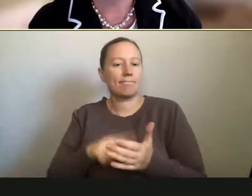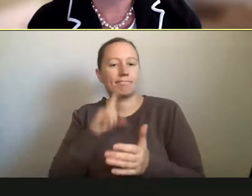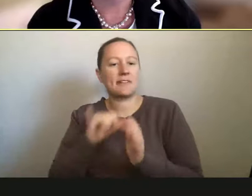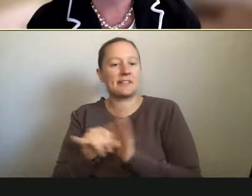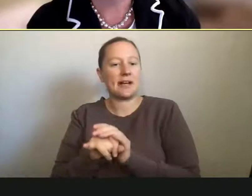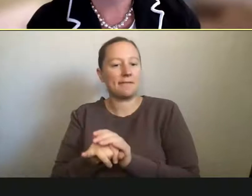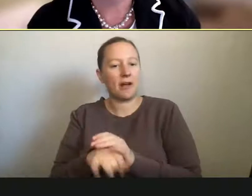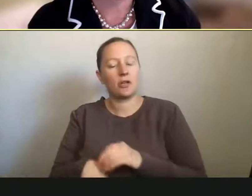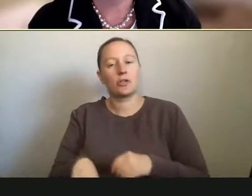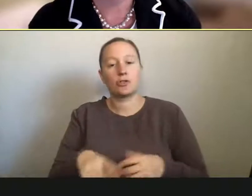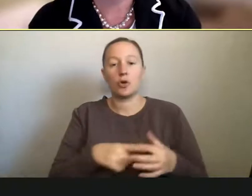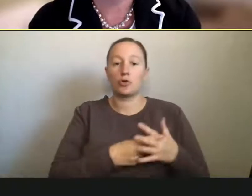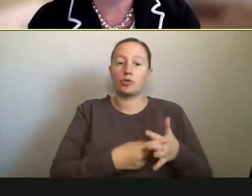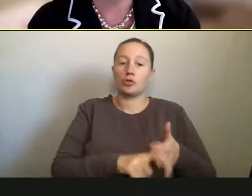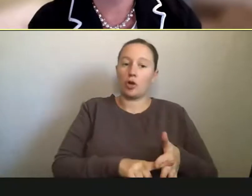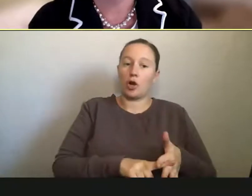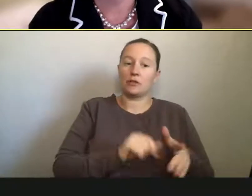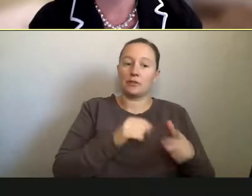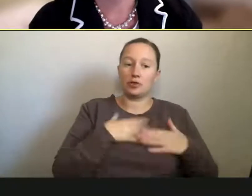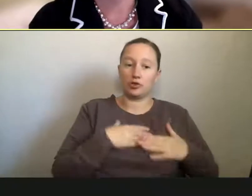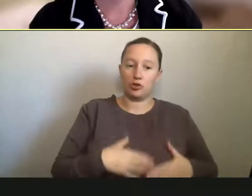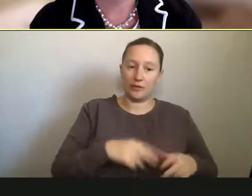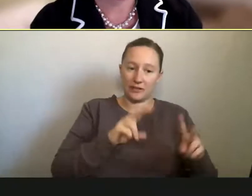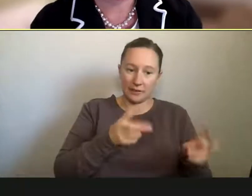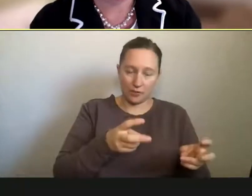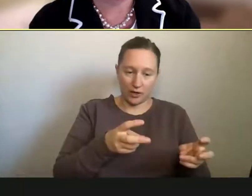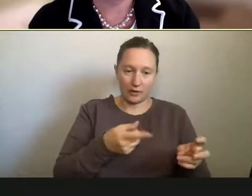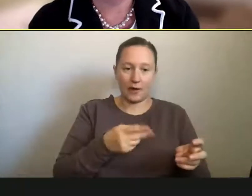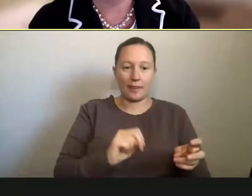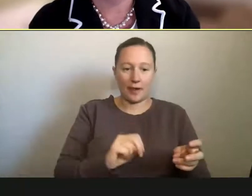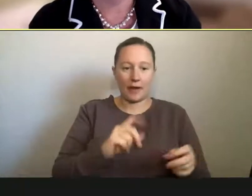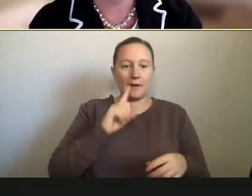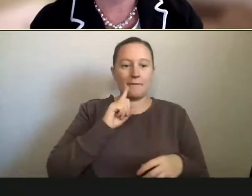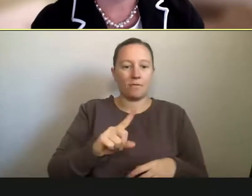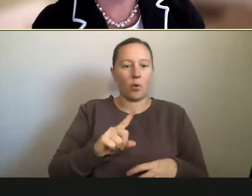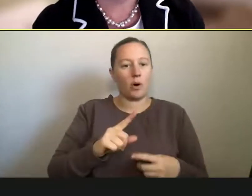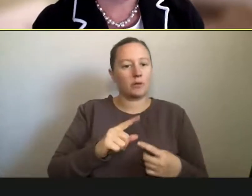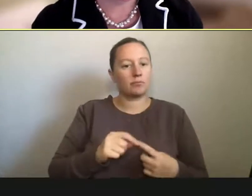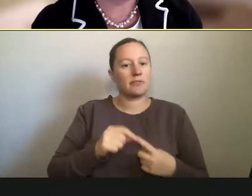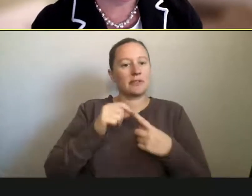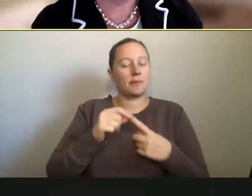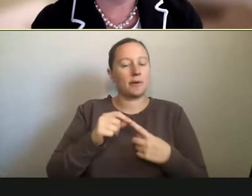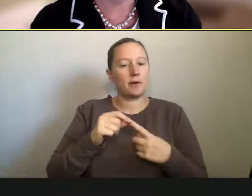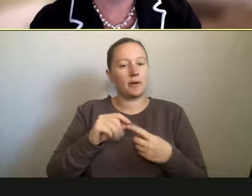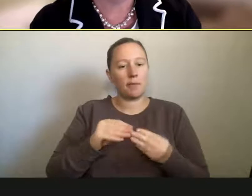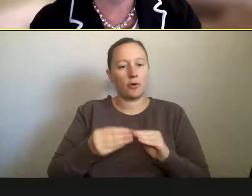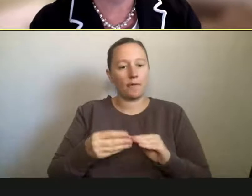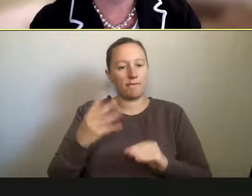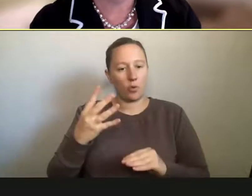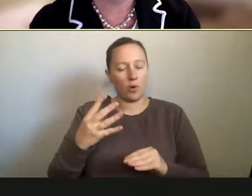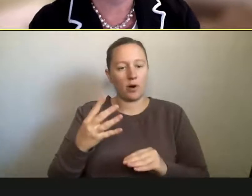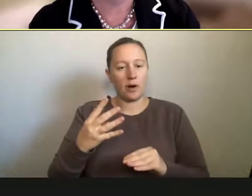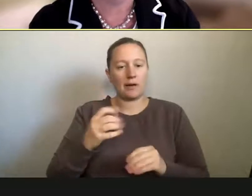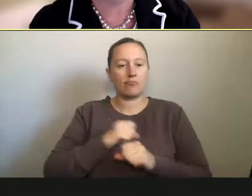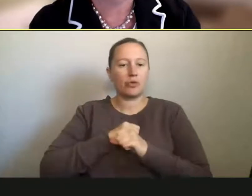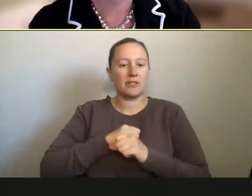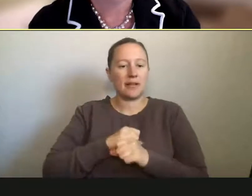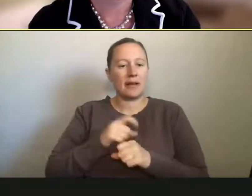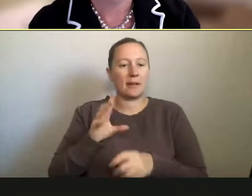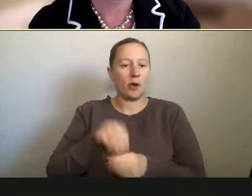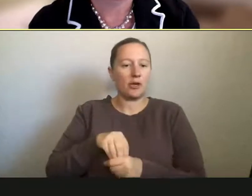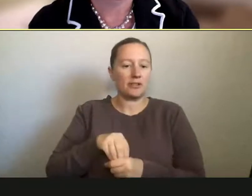it starts off as human subjects, and then to meet exemption 4 and to protect the participants, it